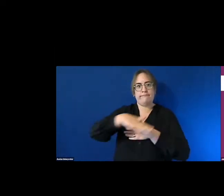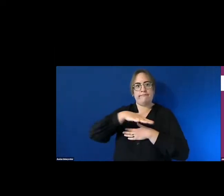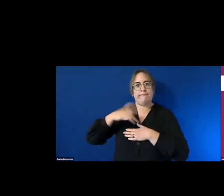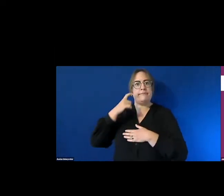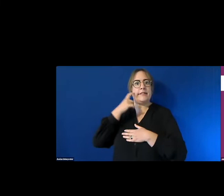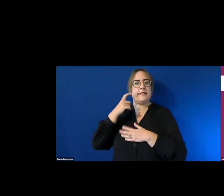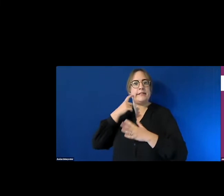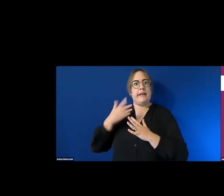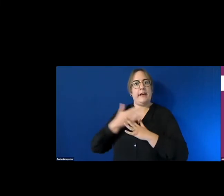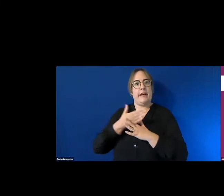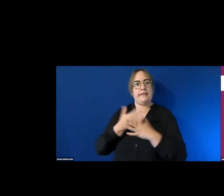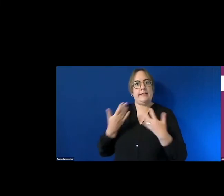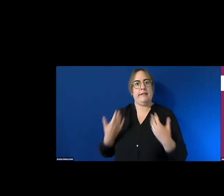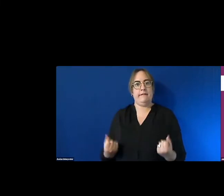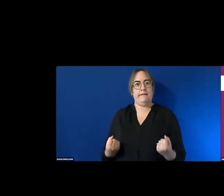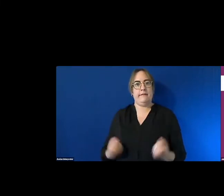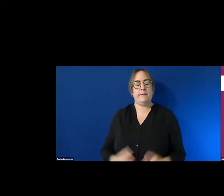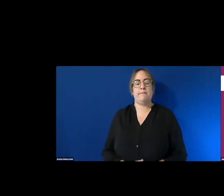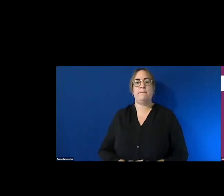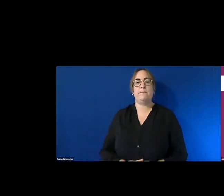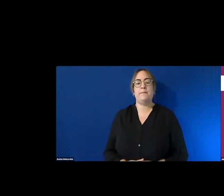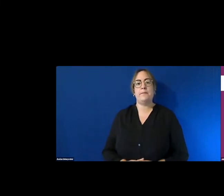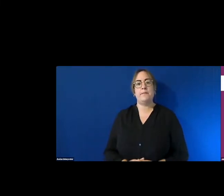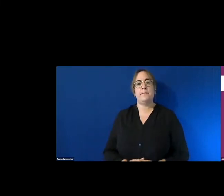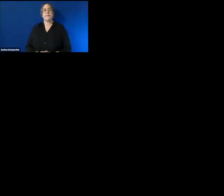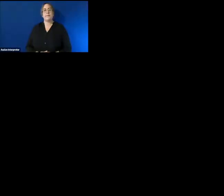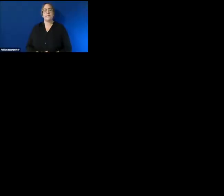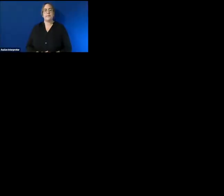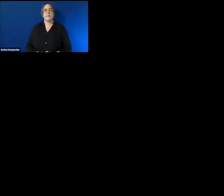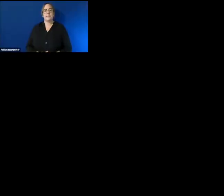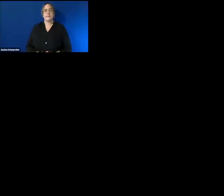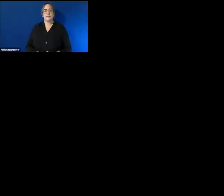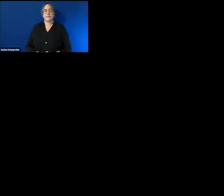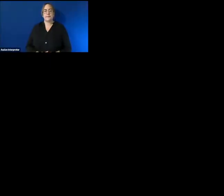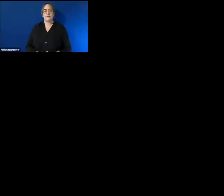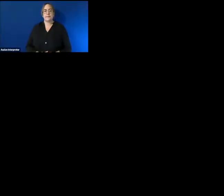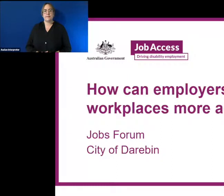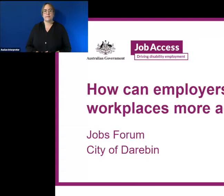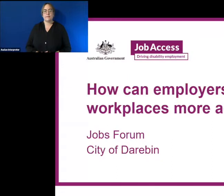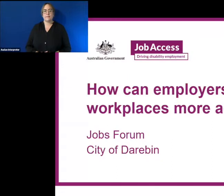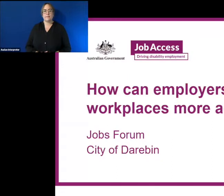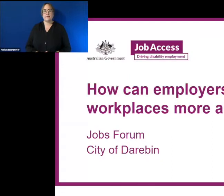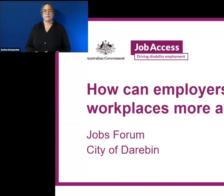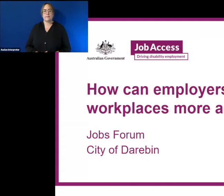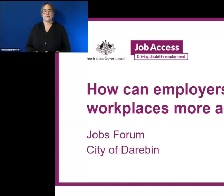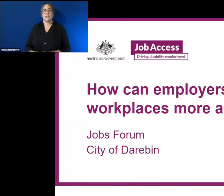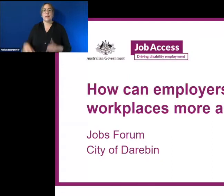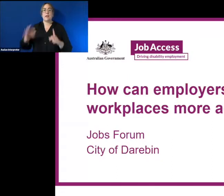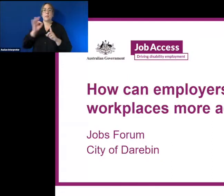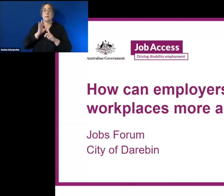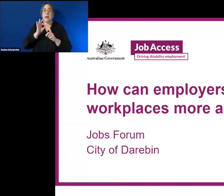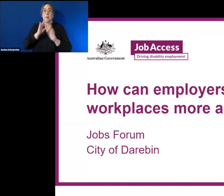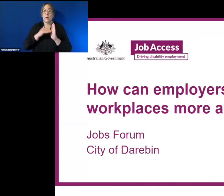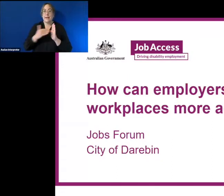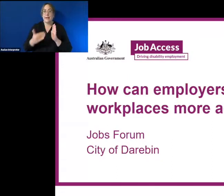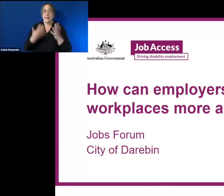now i see everyone can